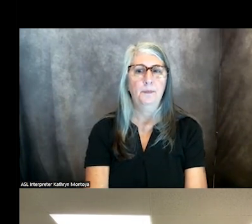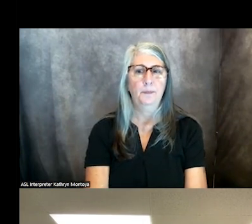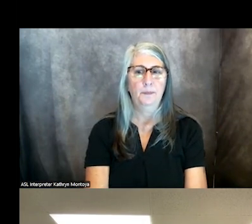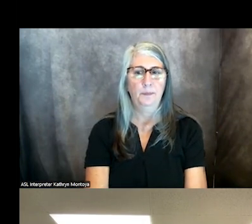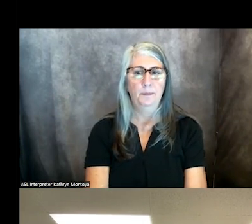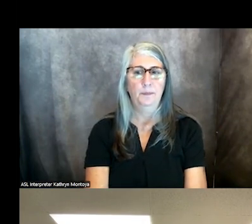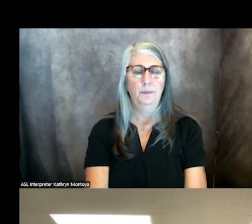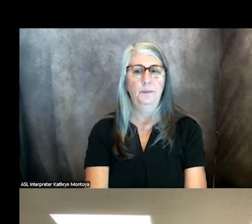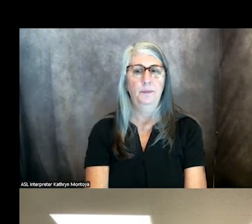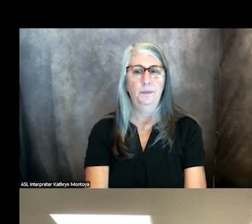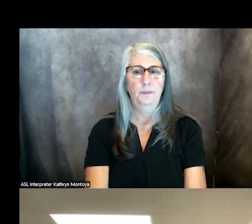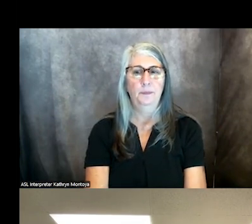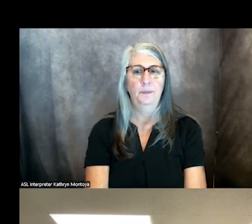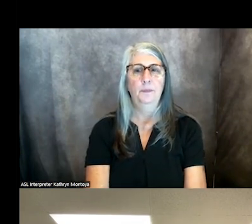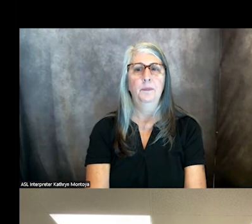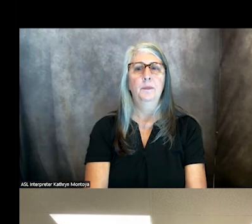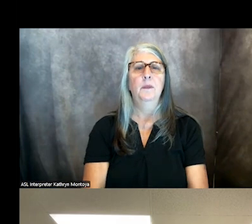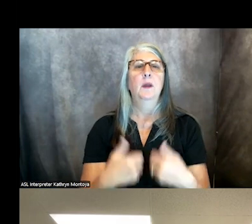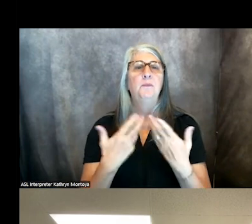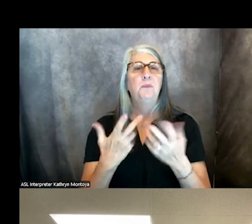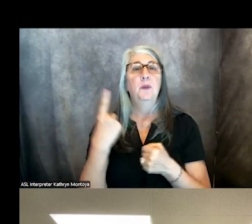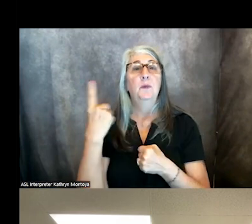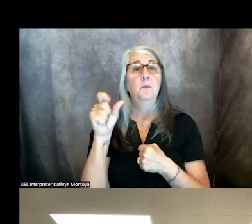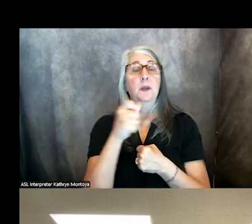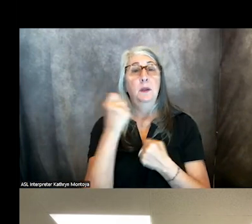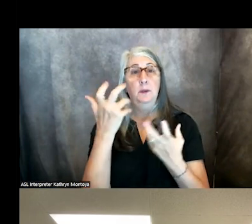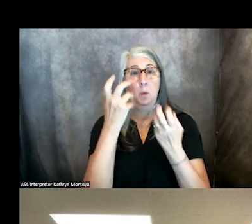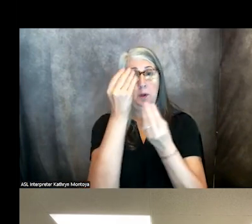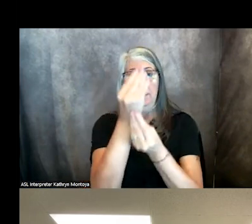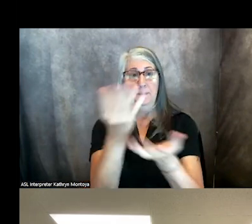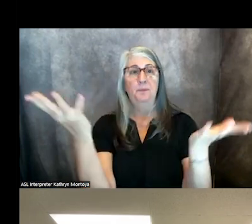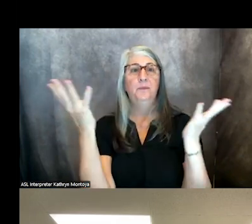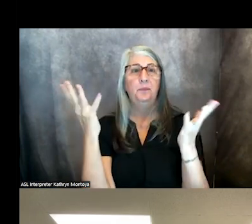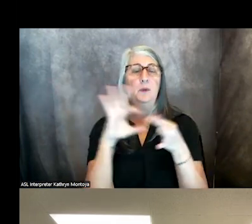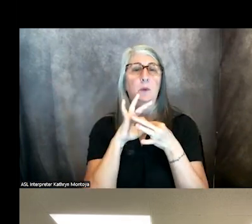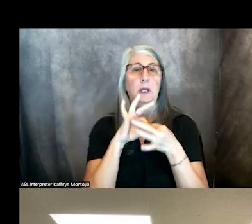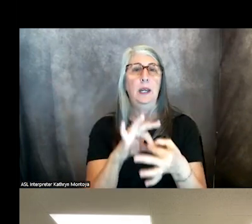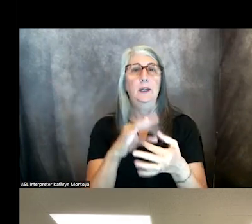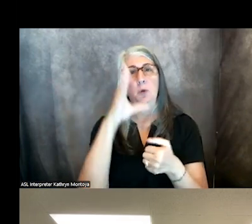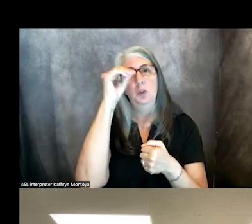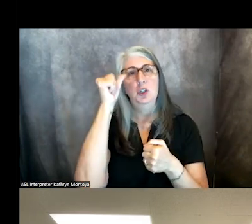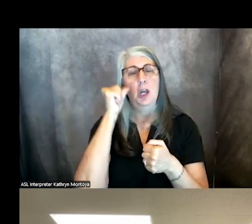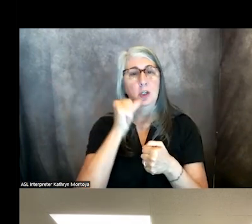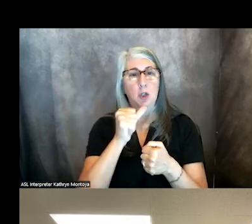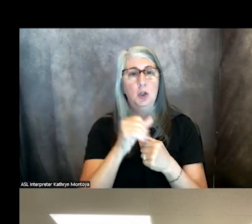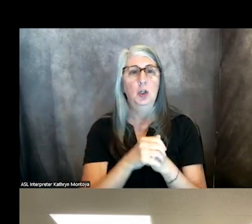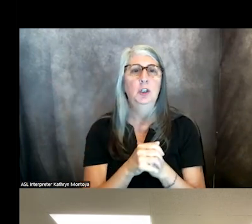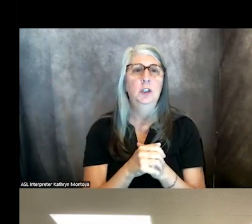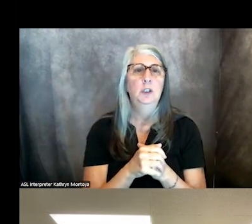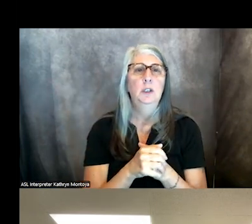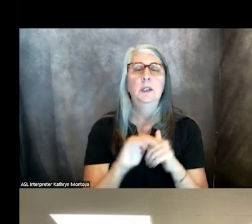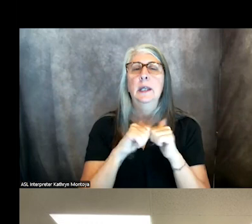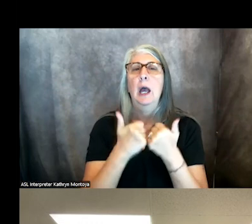And so something I want to draw attention to here around gender is the ways in which it can be